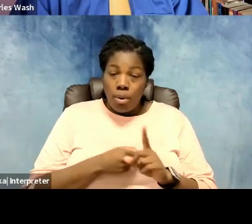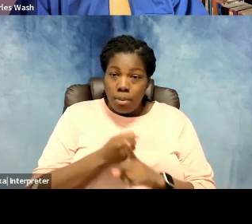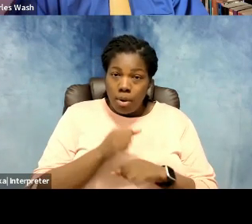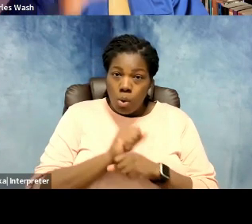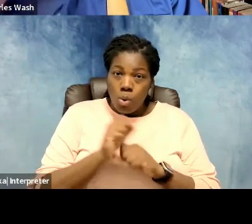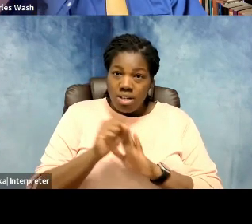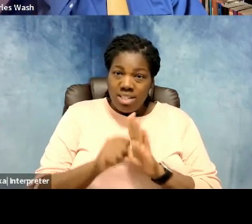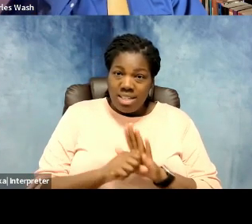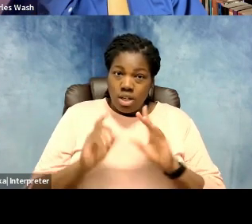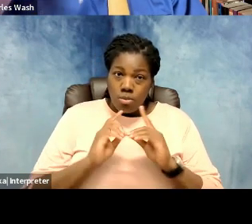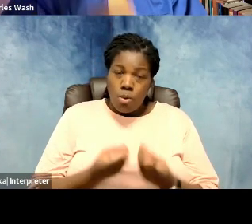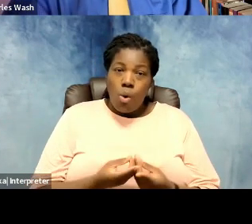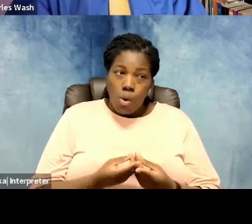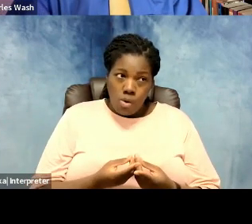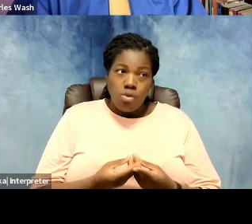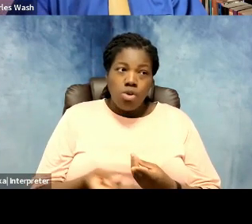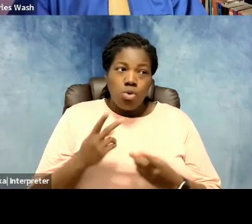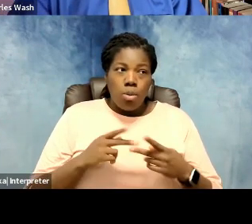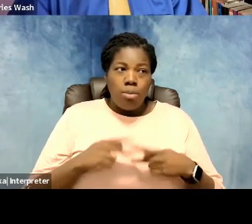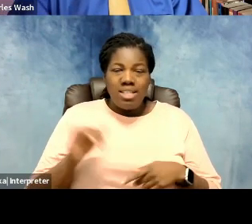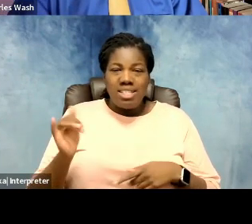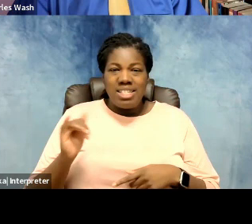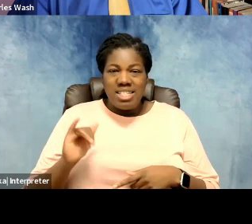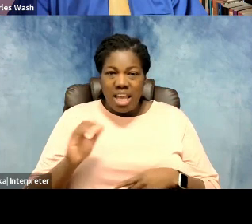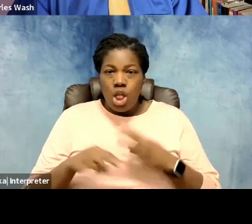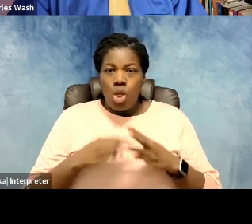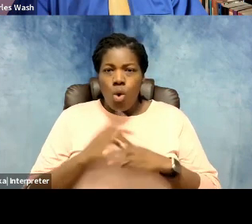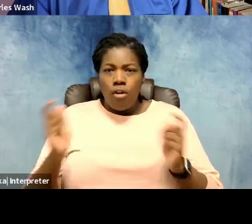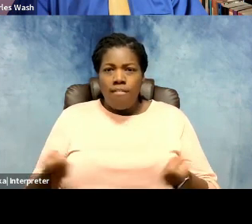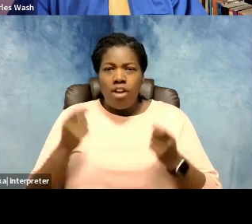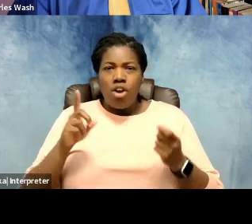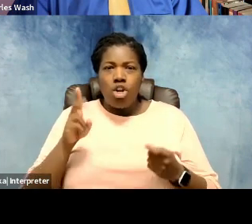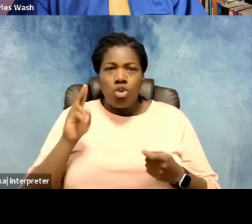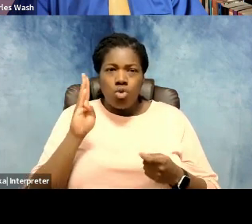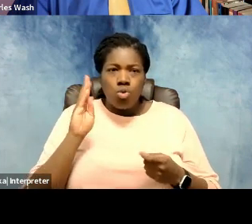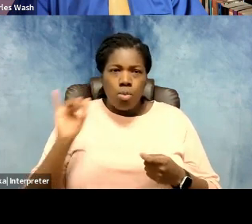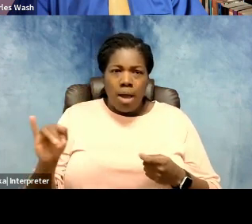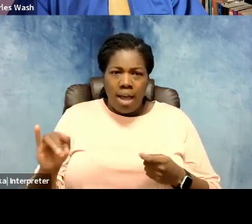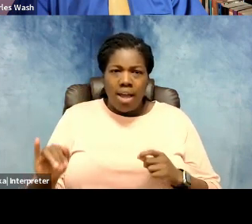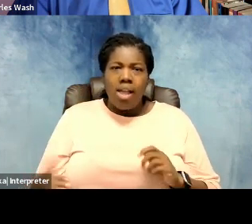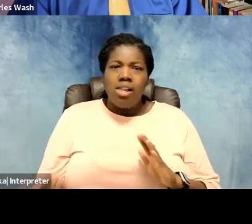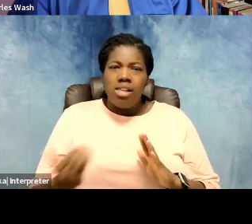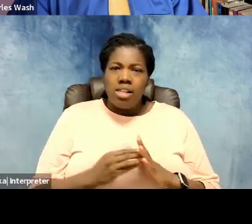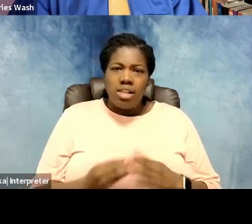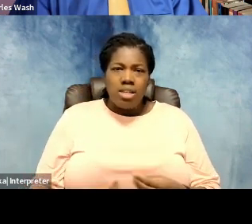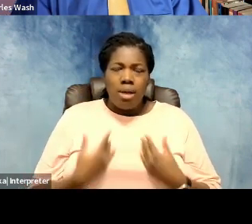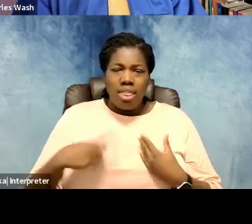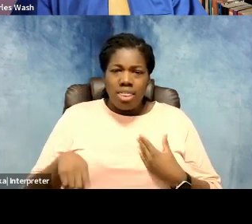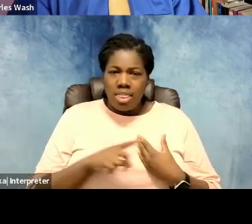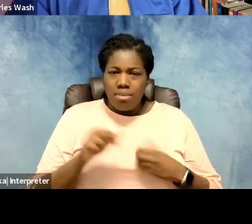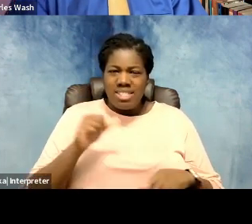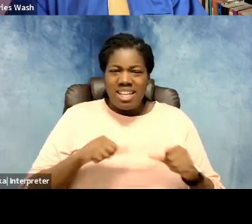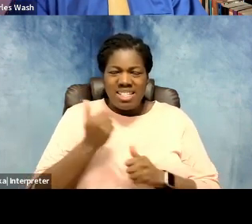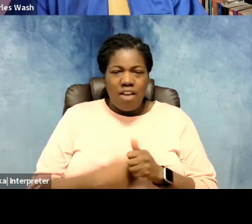with the State Department to places like the World Fair in Dubai, to really, again, inspiring them. Science is everywhere